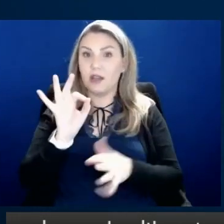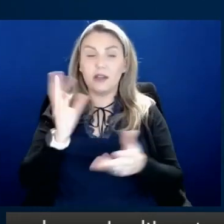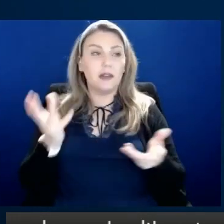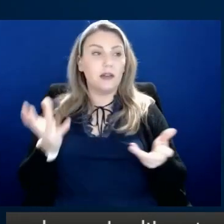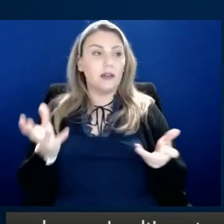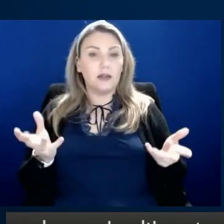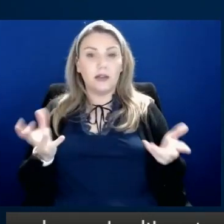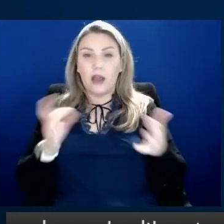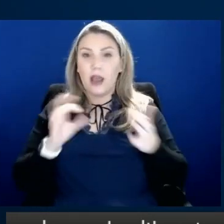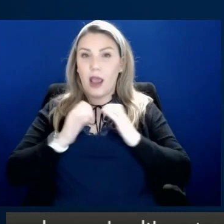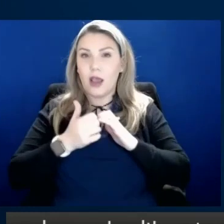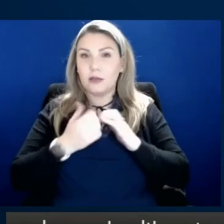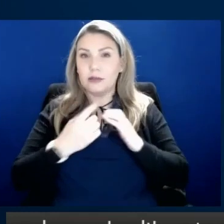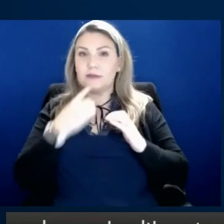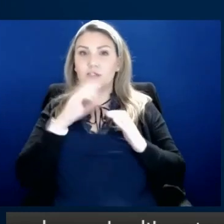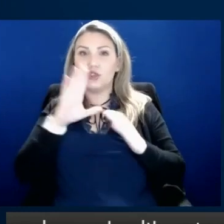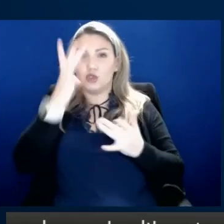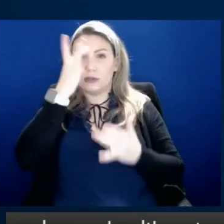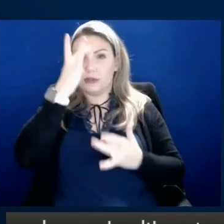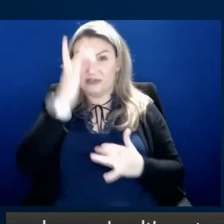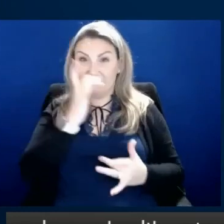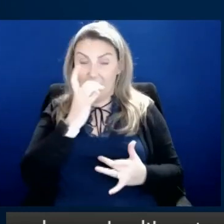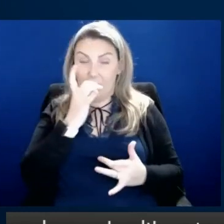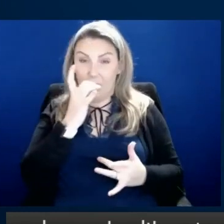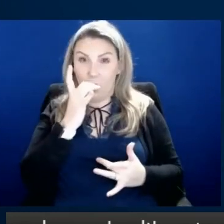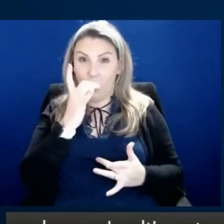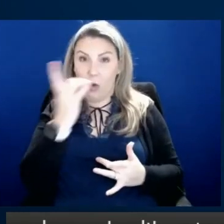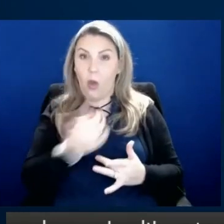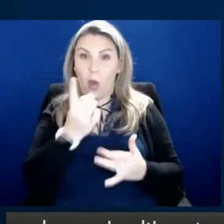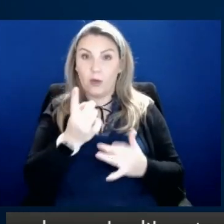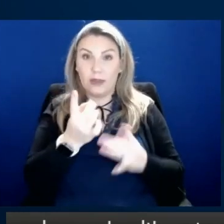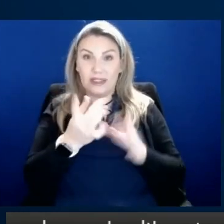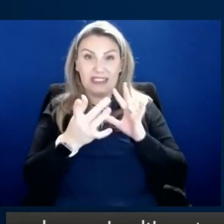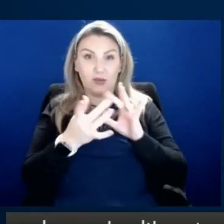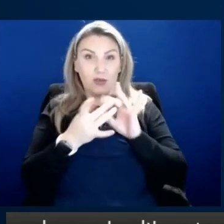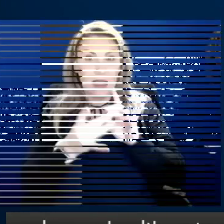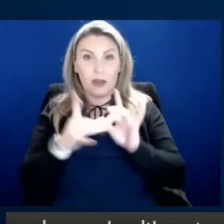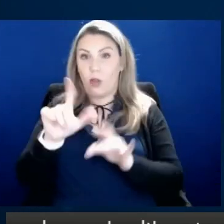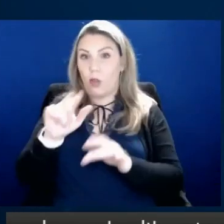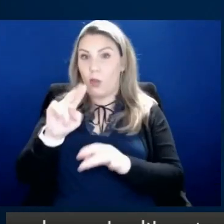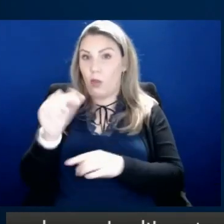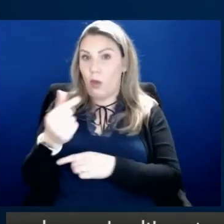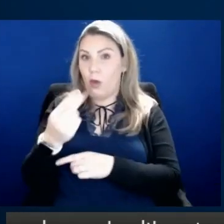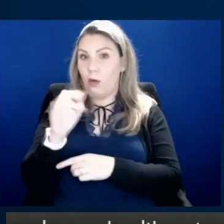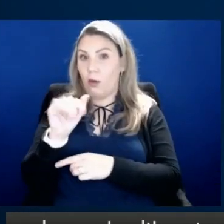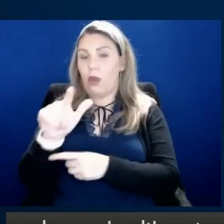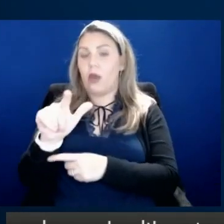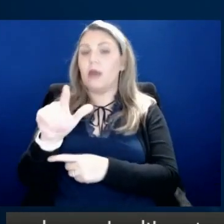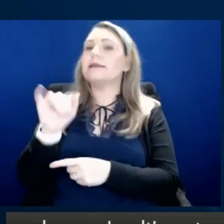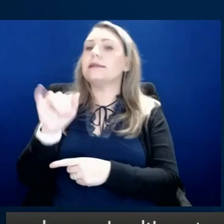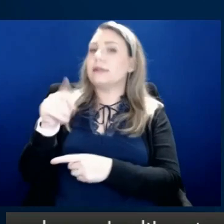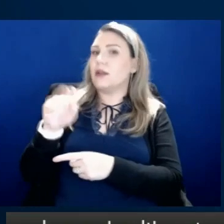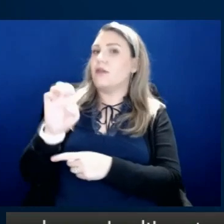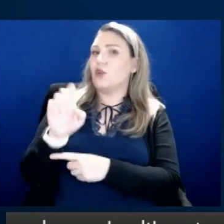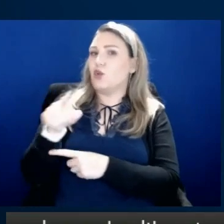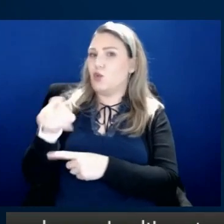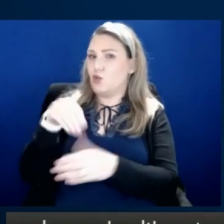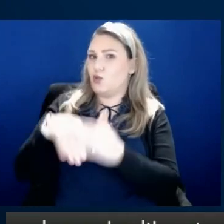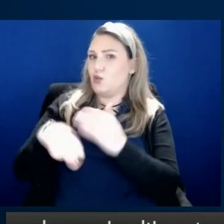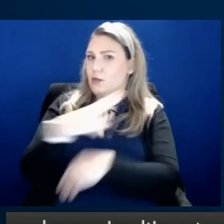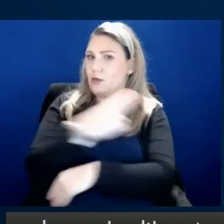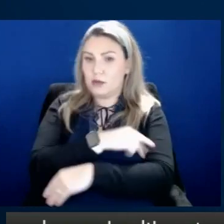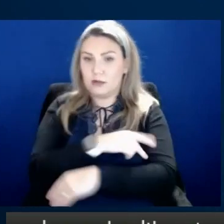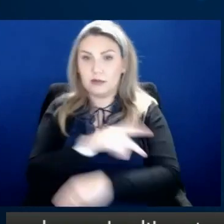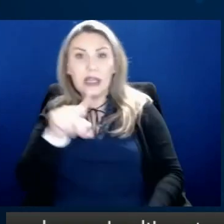your illness wasn't necessarily tied to that. You know, Stephanie, I know you were in the hospital, very severe. Kelly, did you have mild